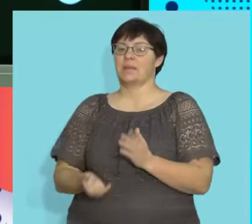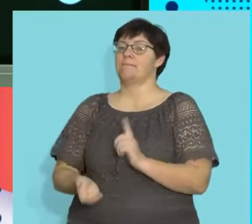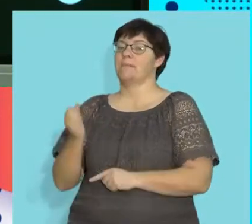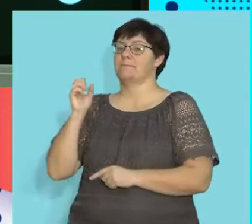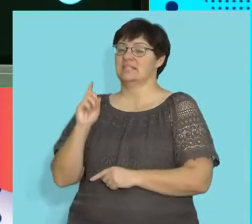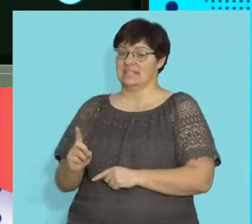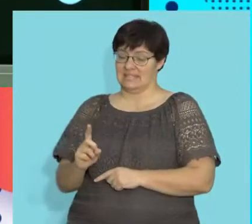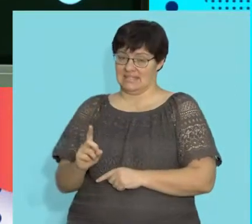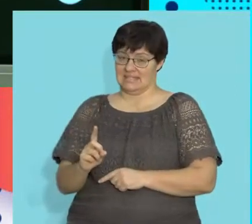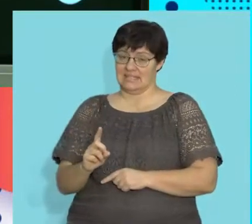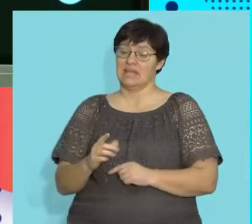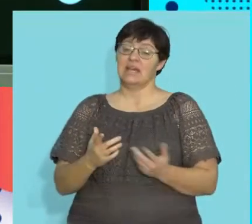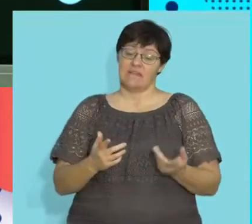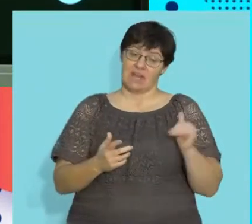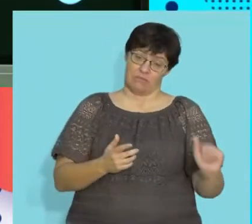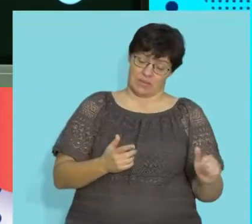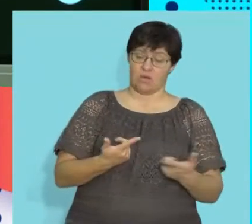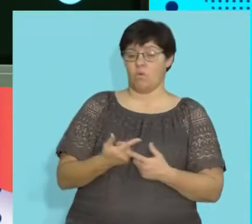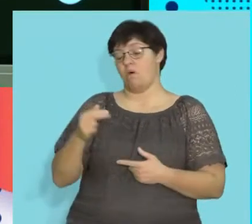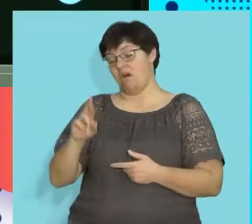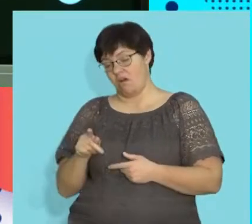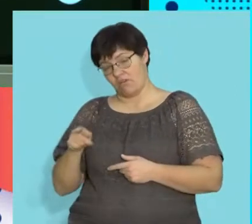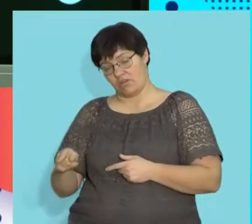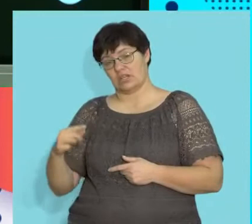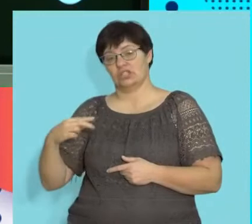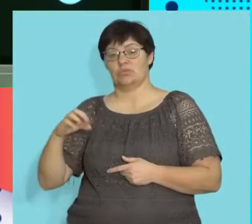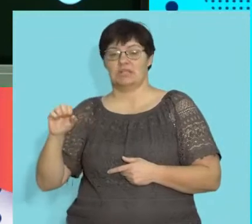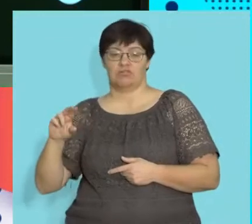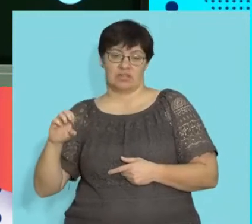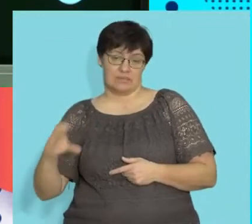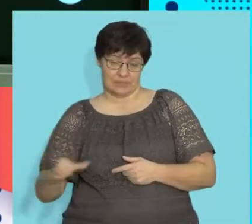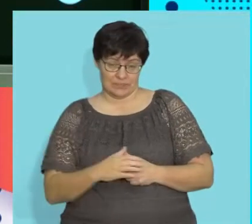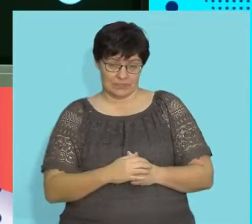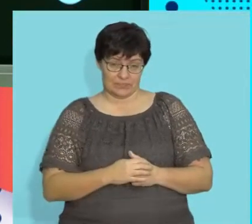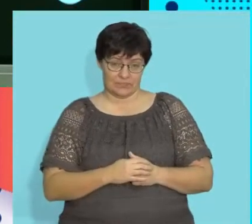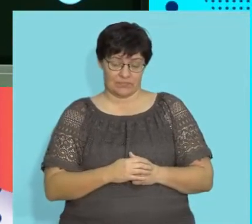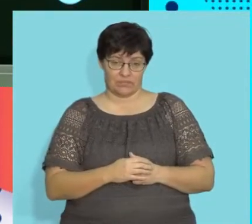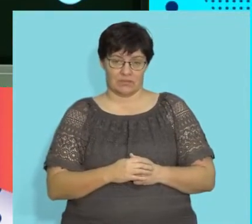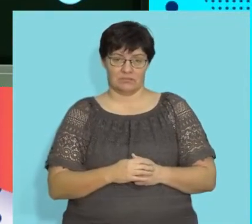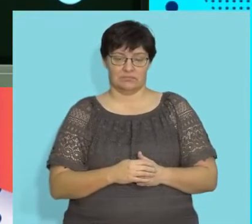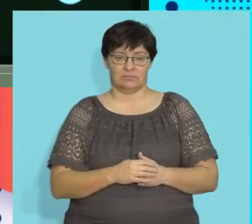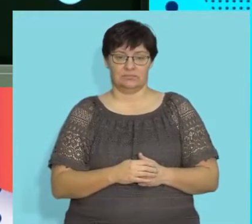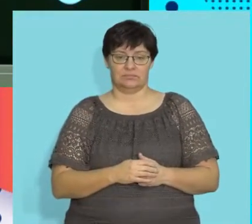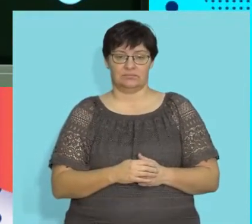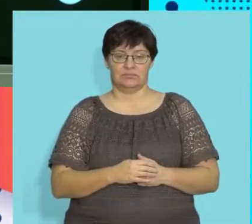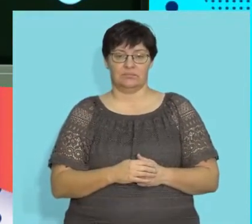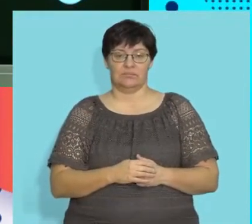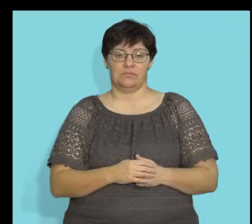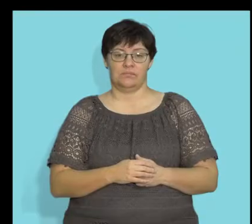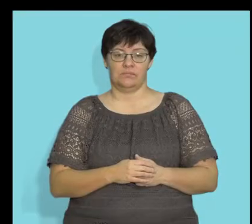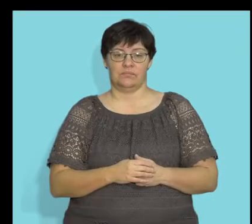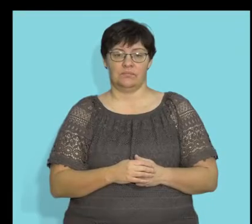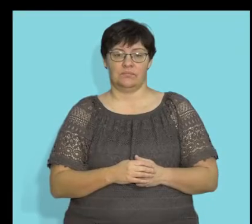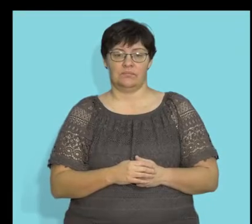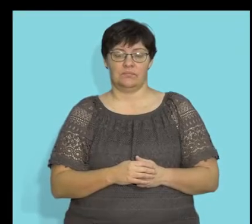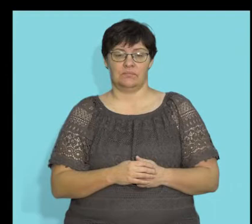can find D if it's arithmetic, and I can find R if it is geometric. Let's go back to the board.